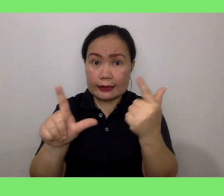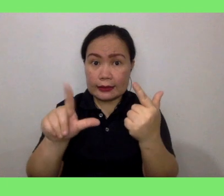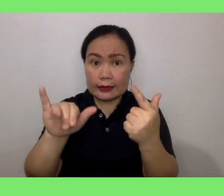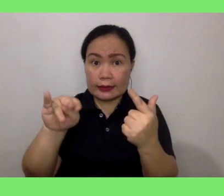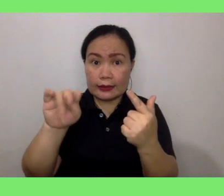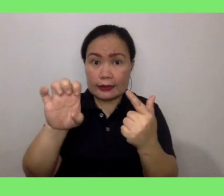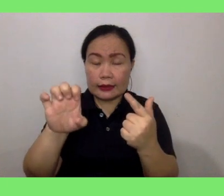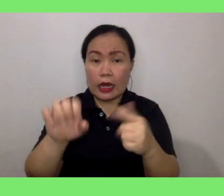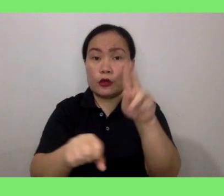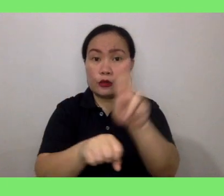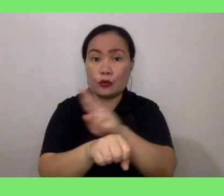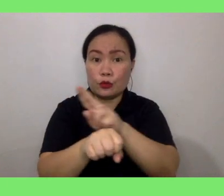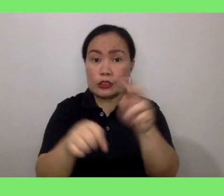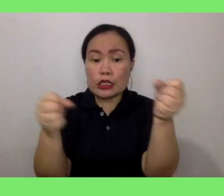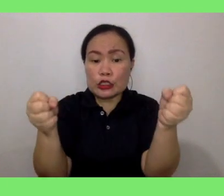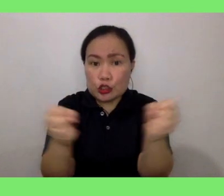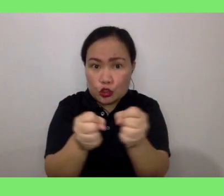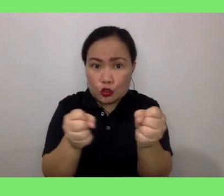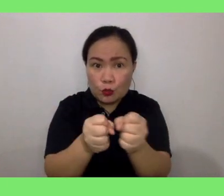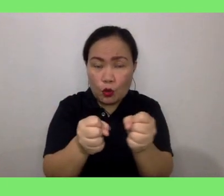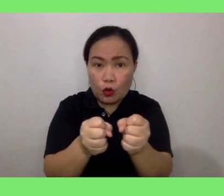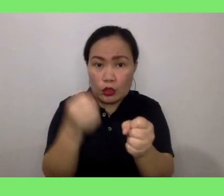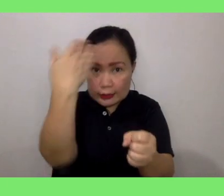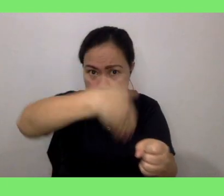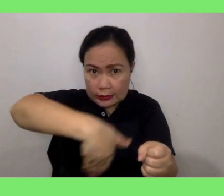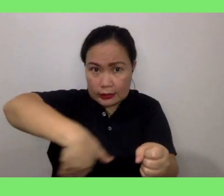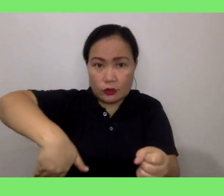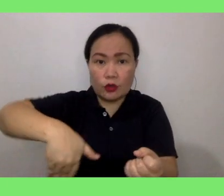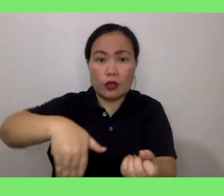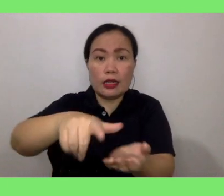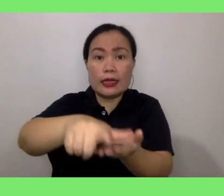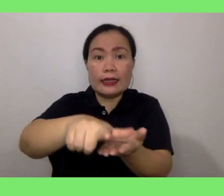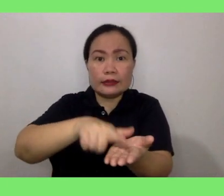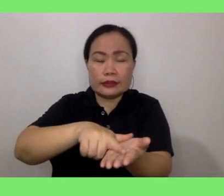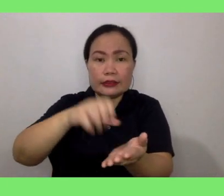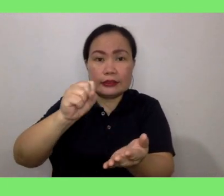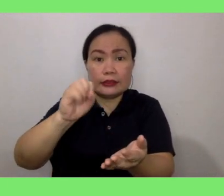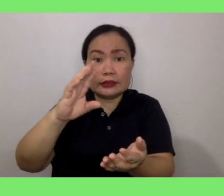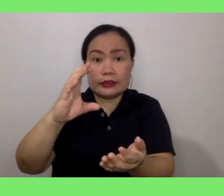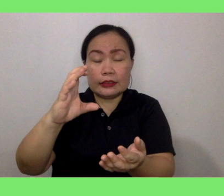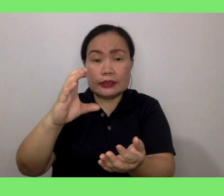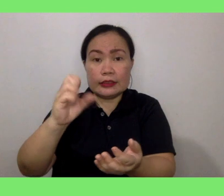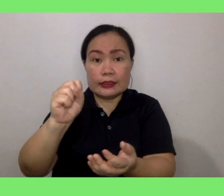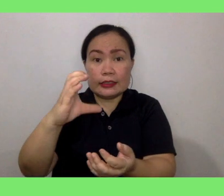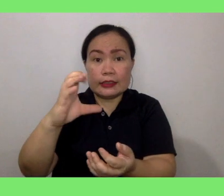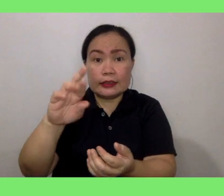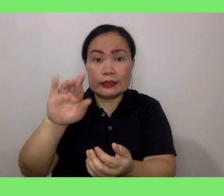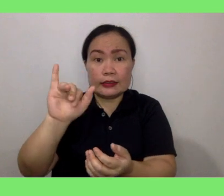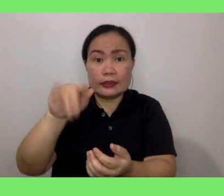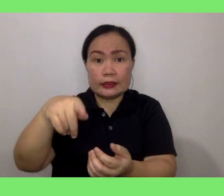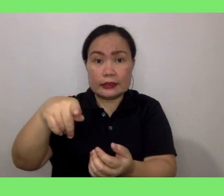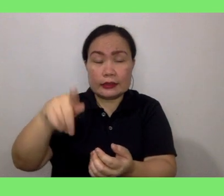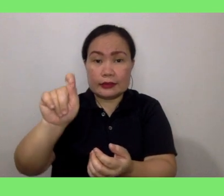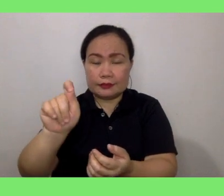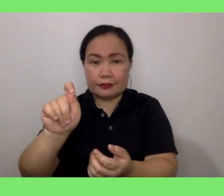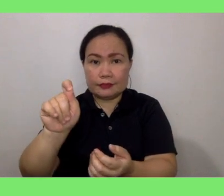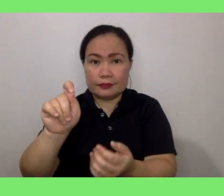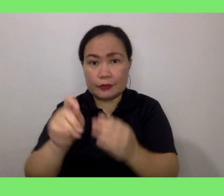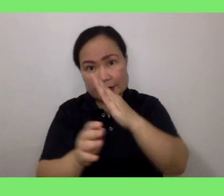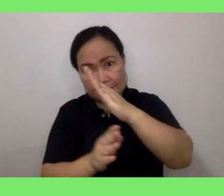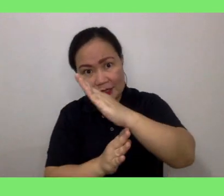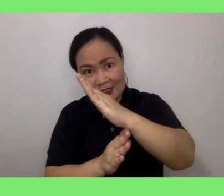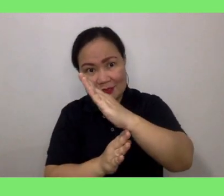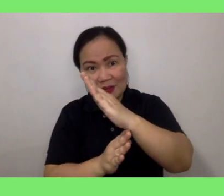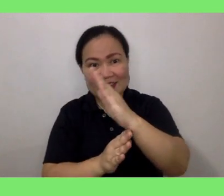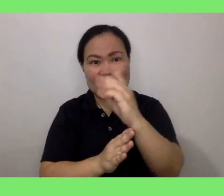using lowercase, single lowercase script letter. So ito po yung example. So kung meron tayong ganitong